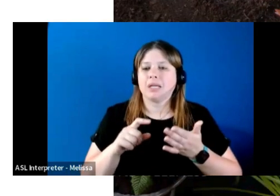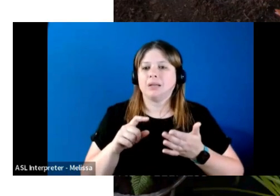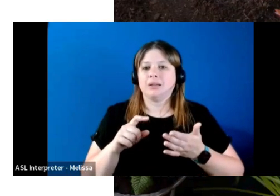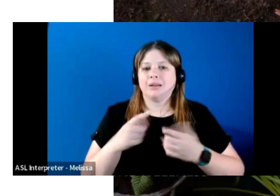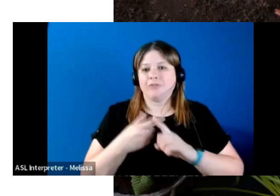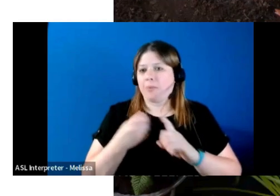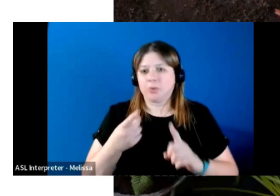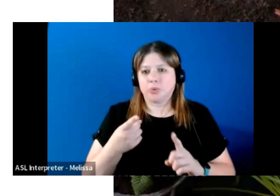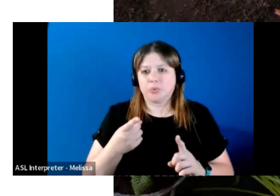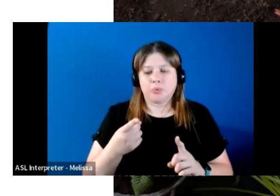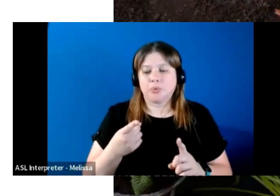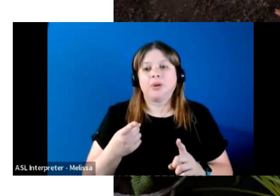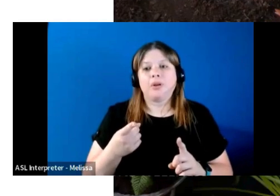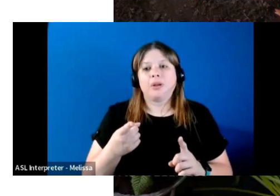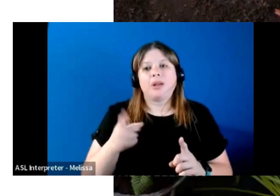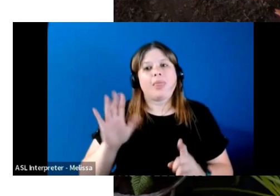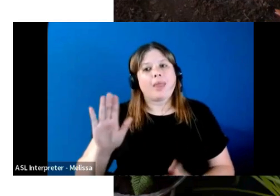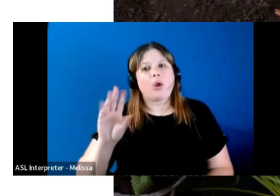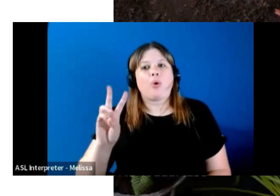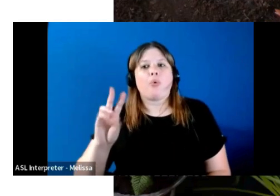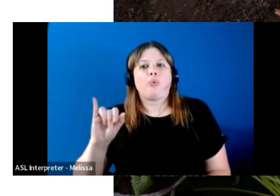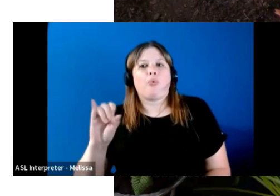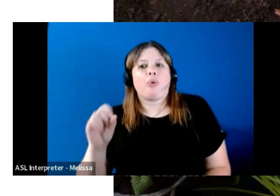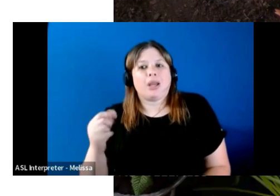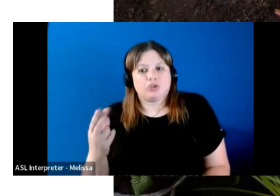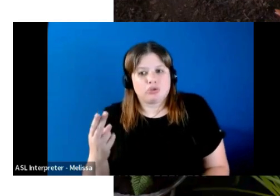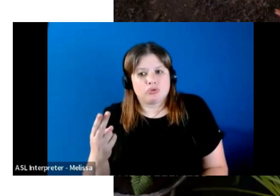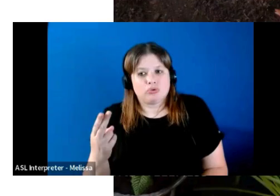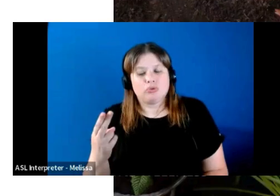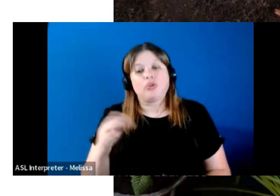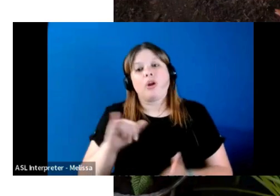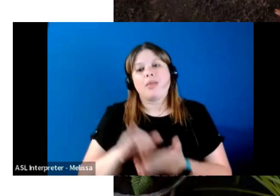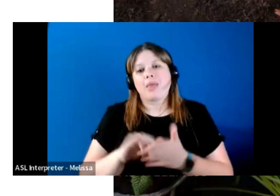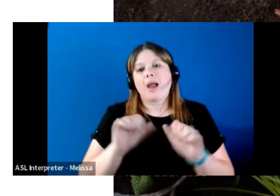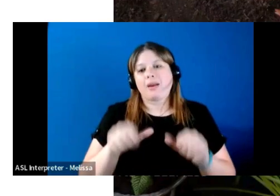helpful entry into mental pleasure.